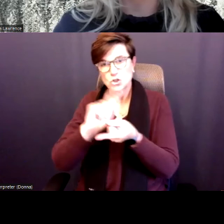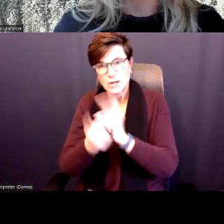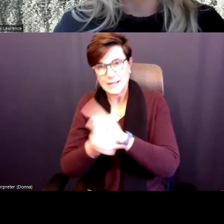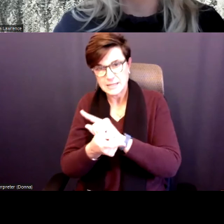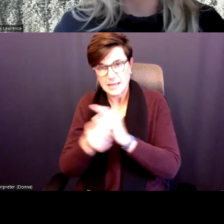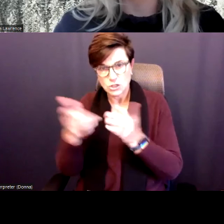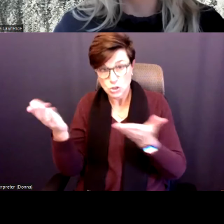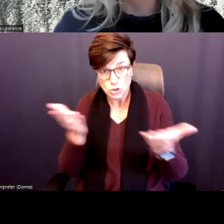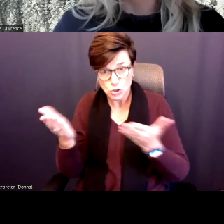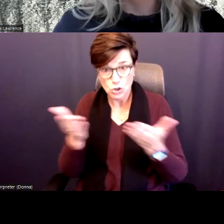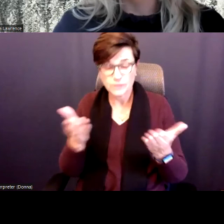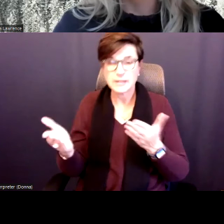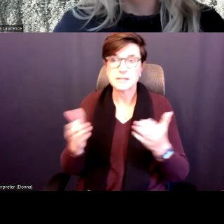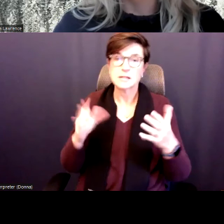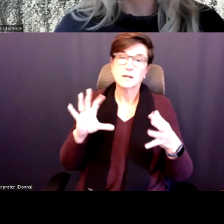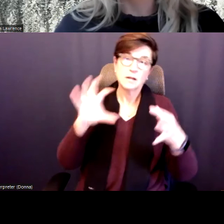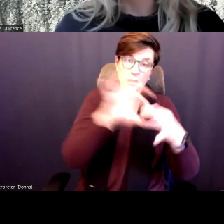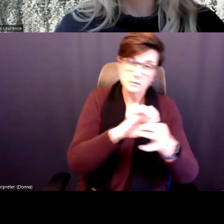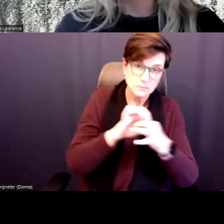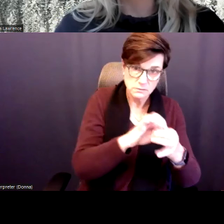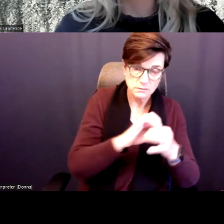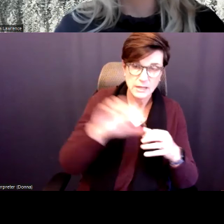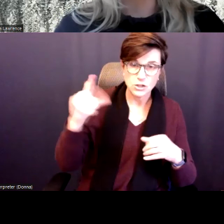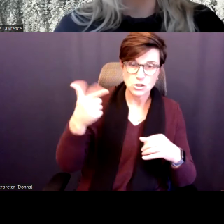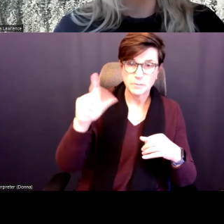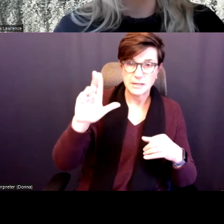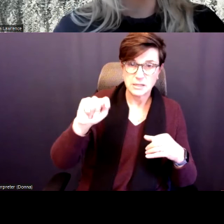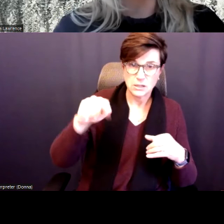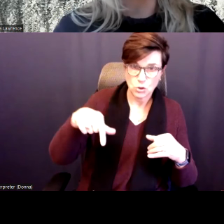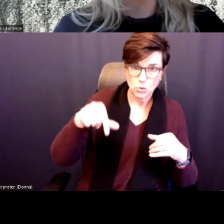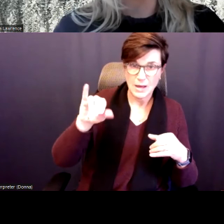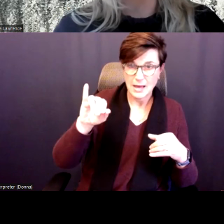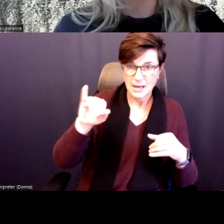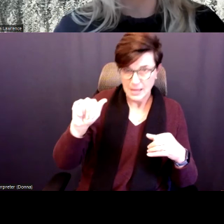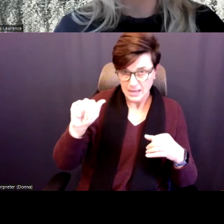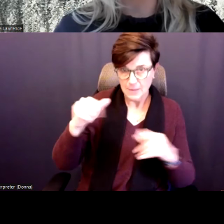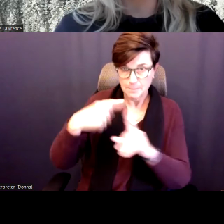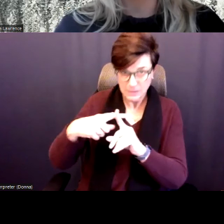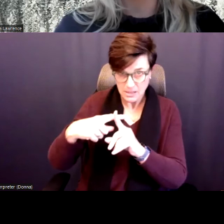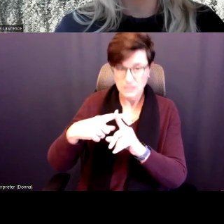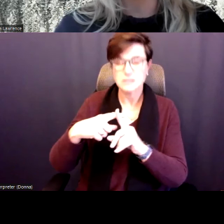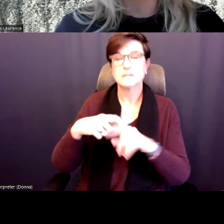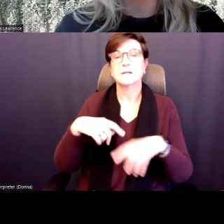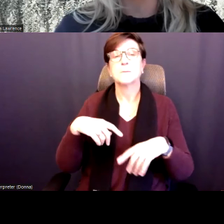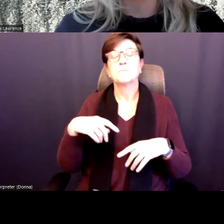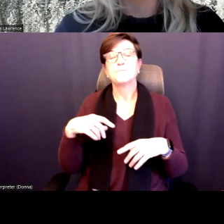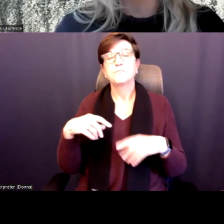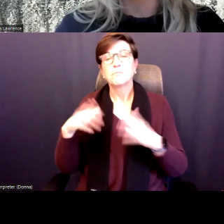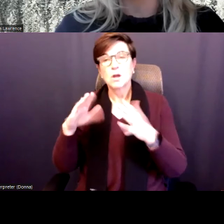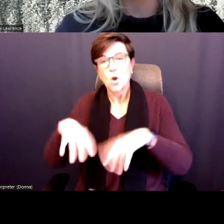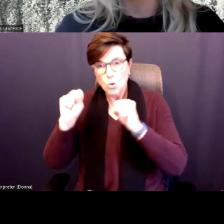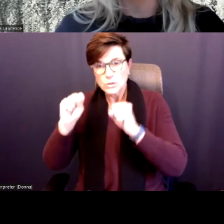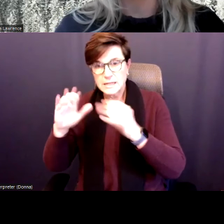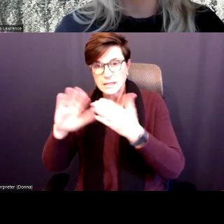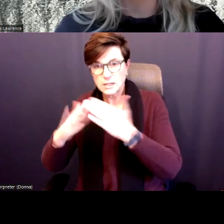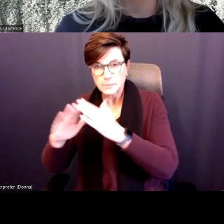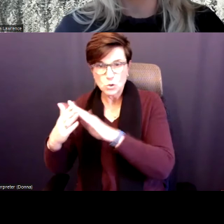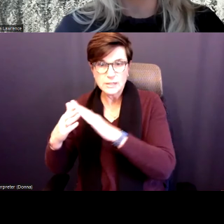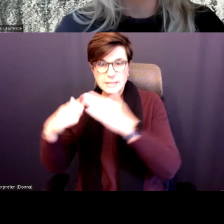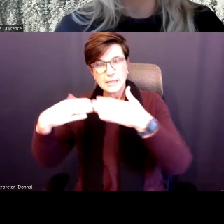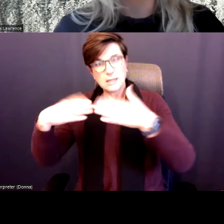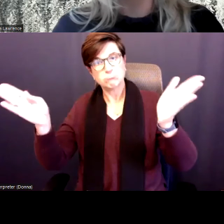the LGBTQIA+ community, using local listening sessions to engage DEI and